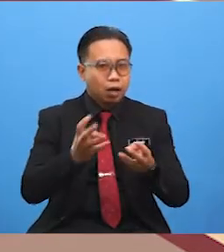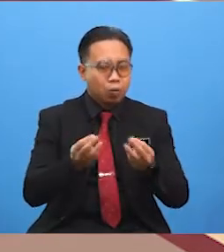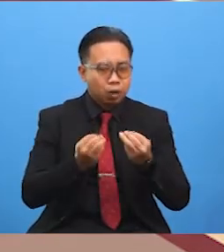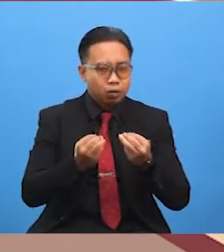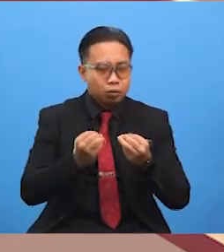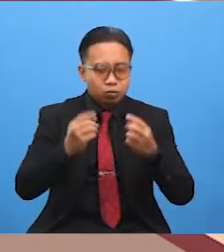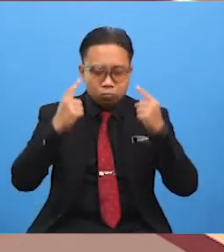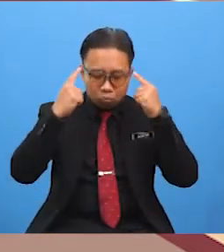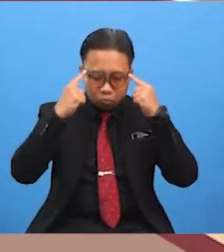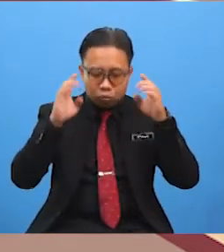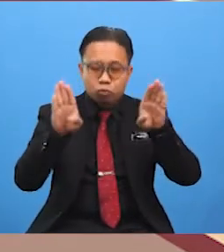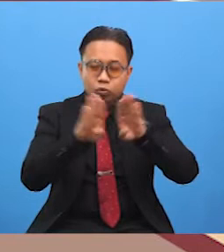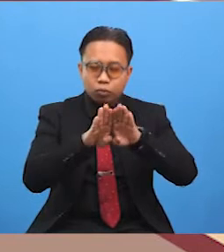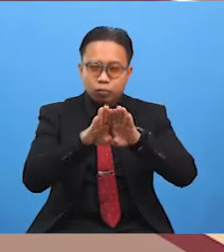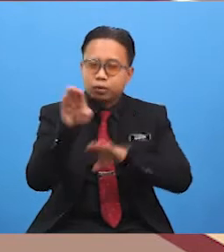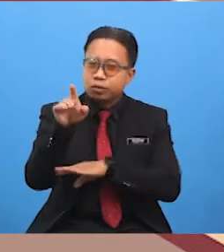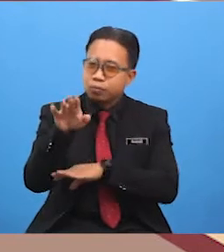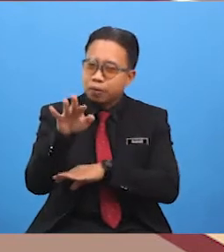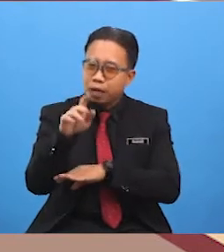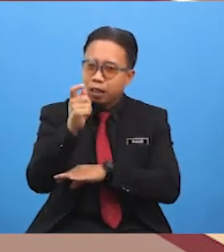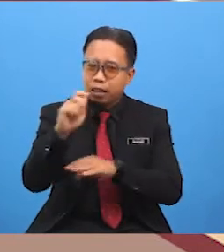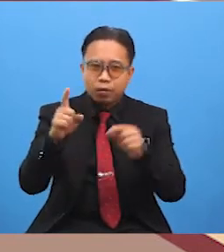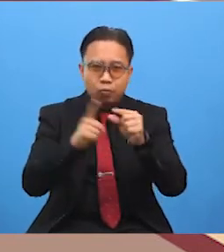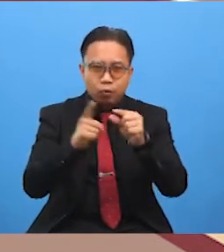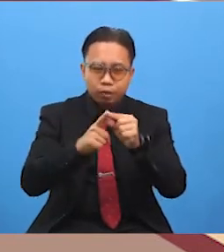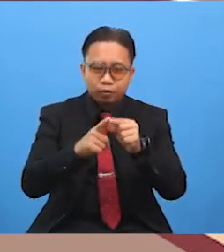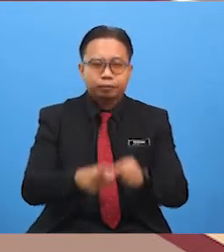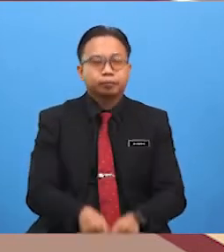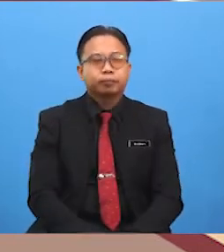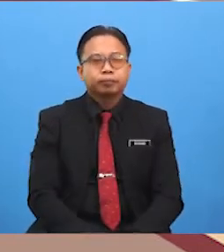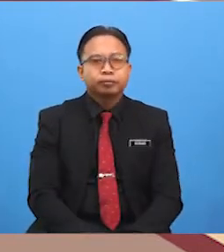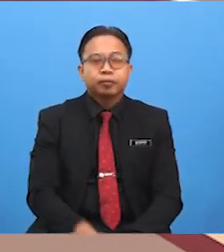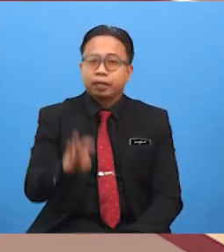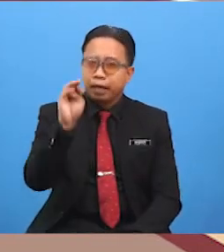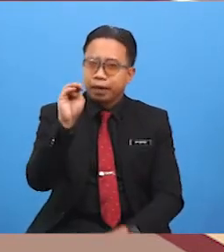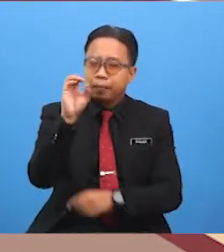close your eyes and I want you to spell the word with me. Motorbike.